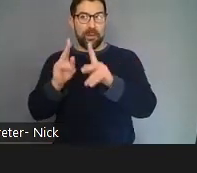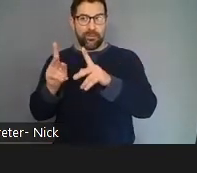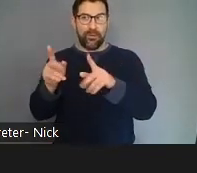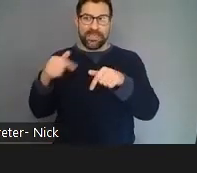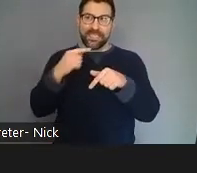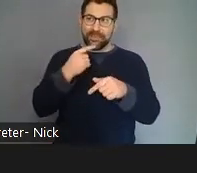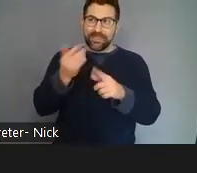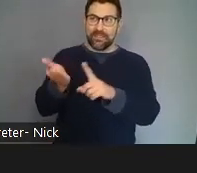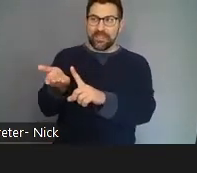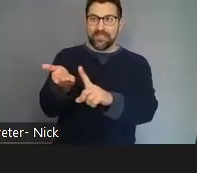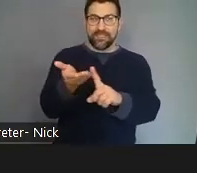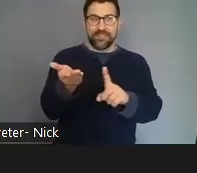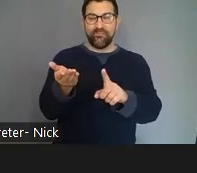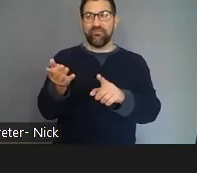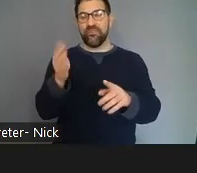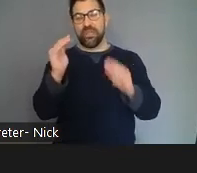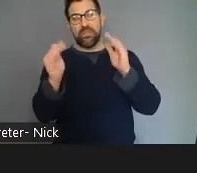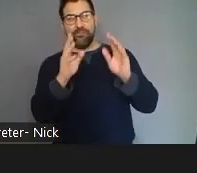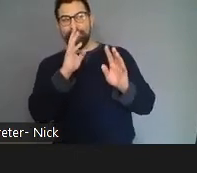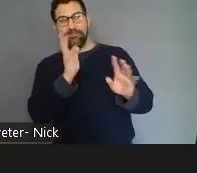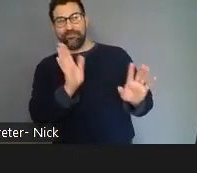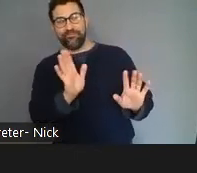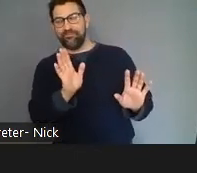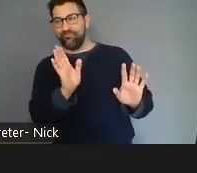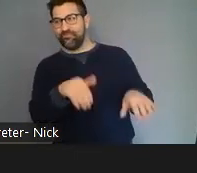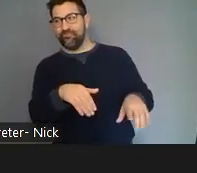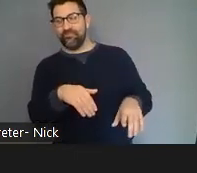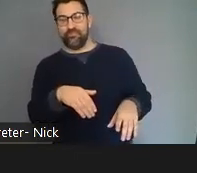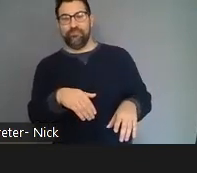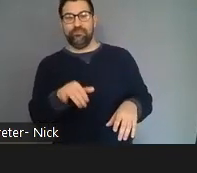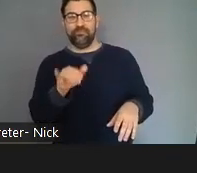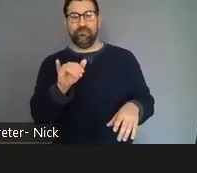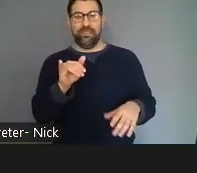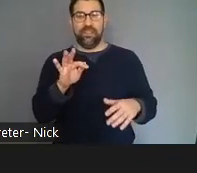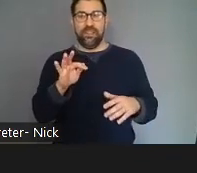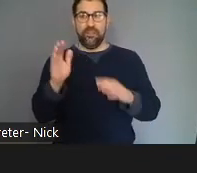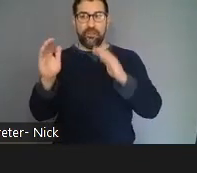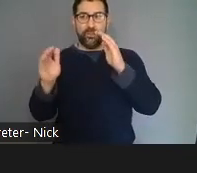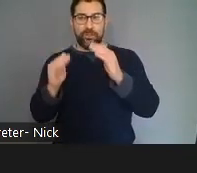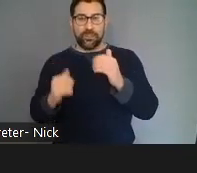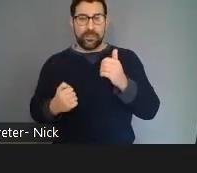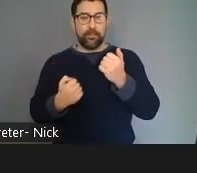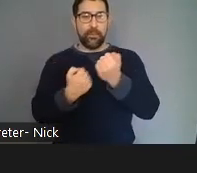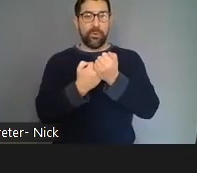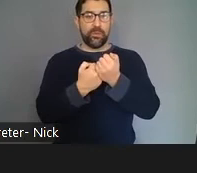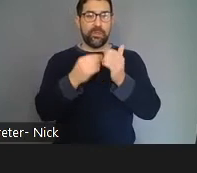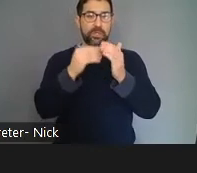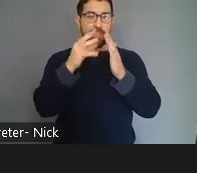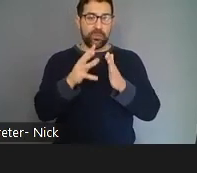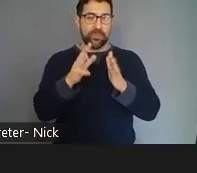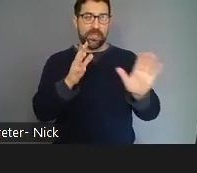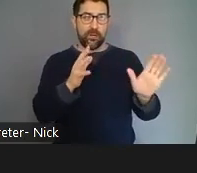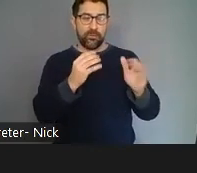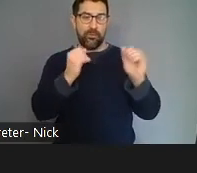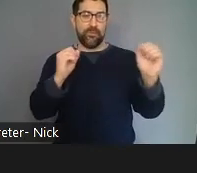And I think that if adults could try to support student movements more, that would definitely help us